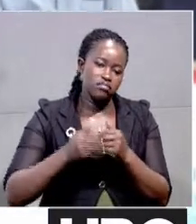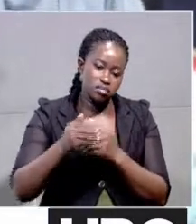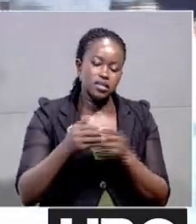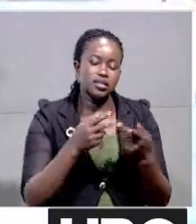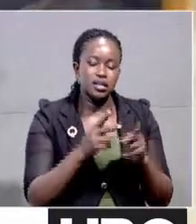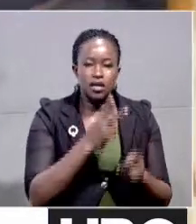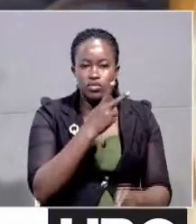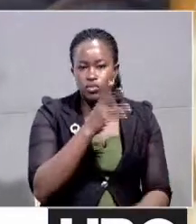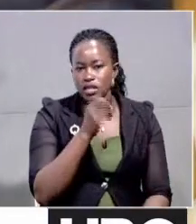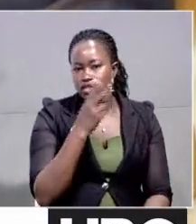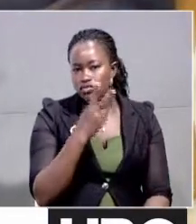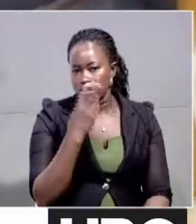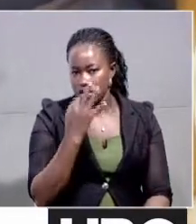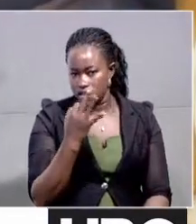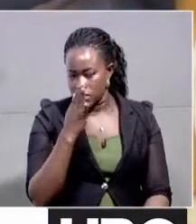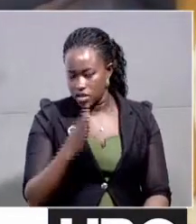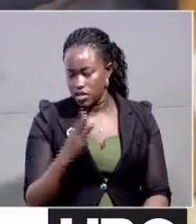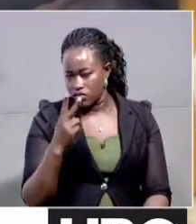with